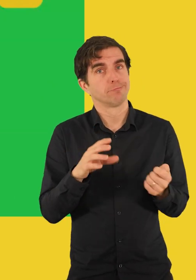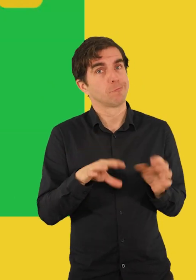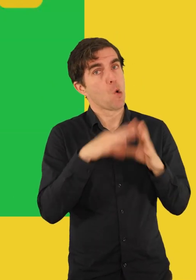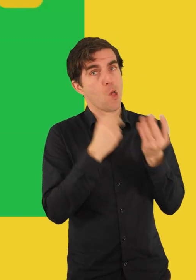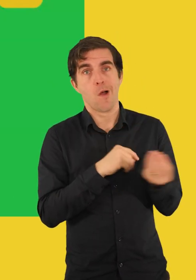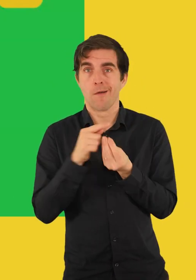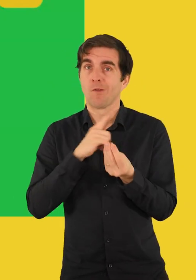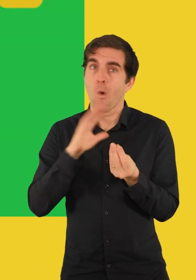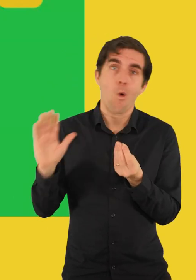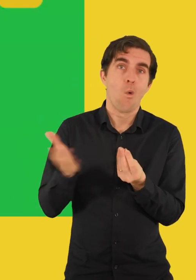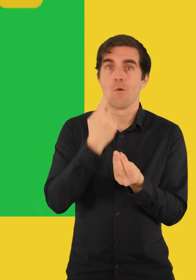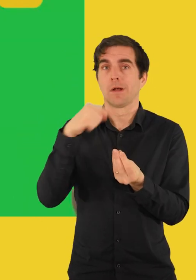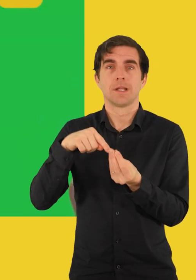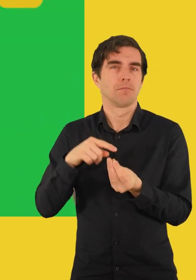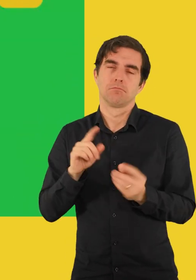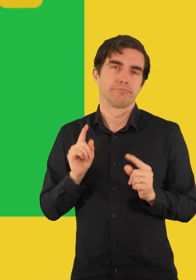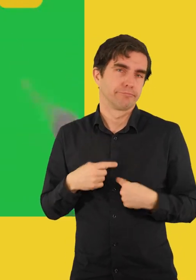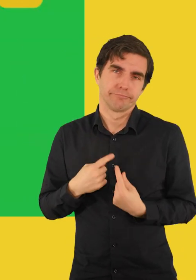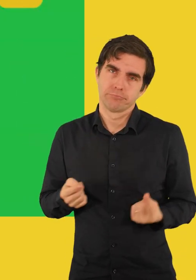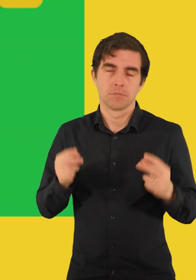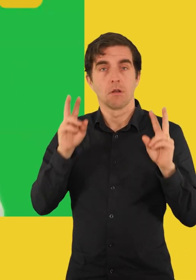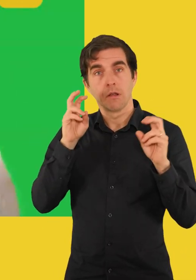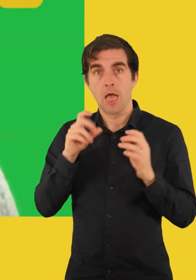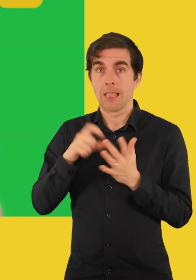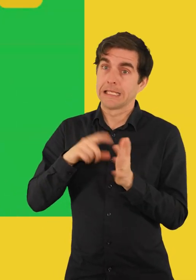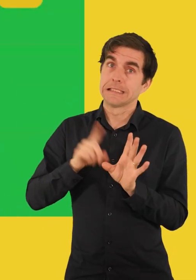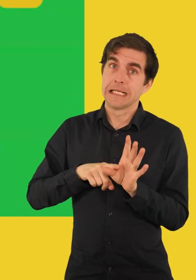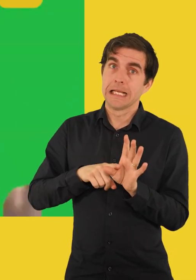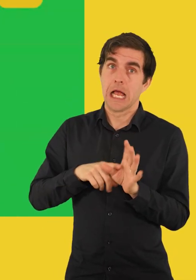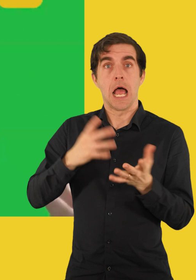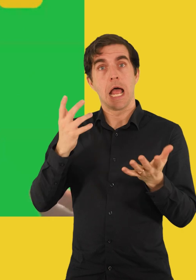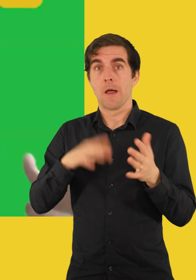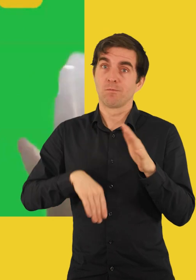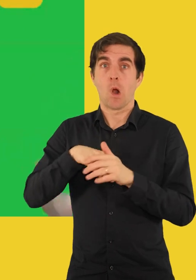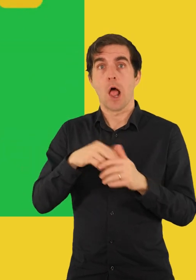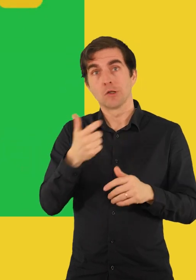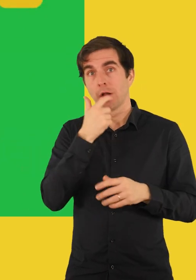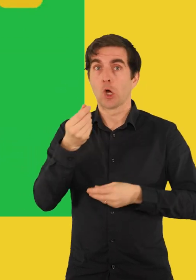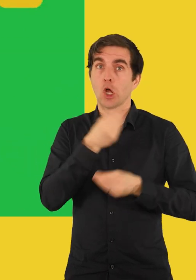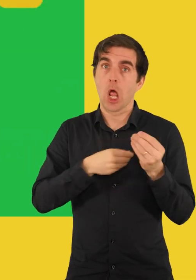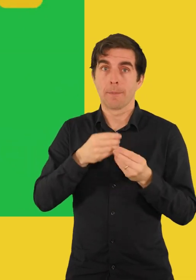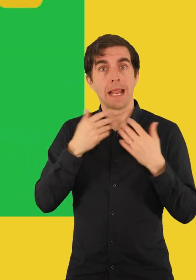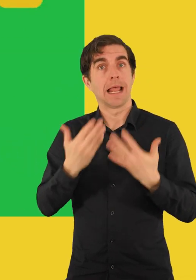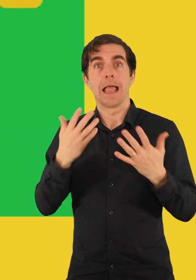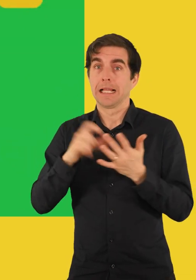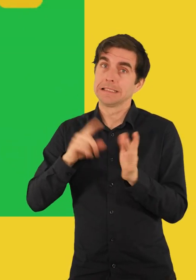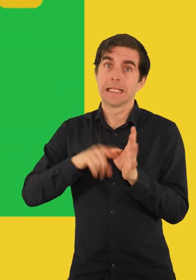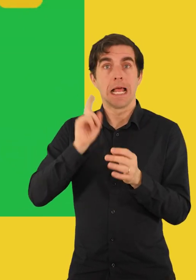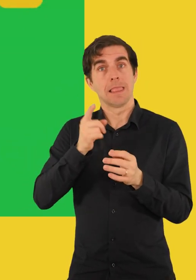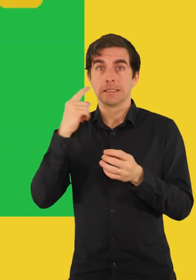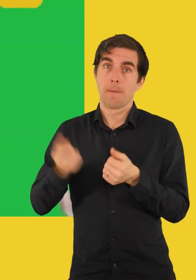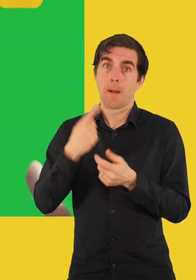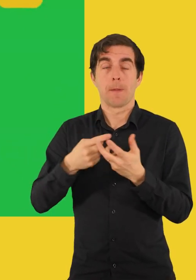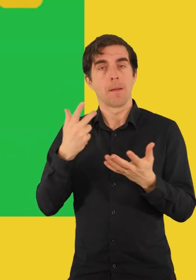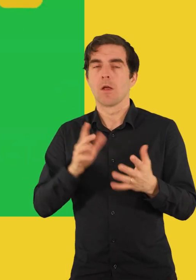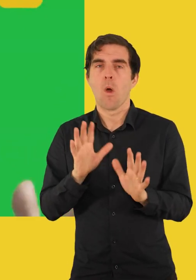for everything at all once. There is no such thing as a city doing a Doughnut or Doughnut Economics, and then that's all a city does. So